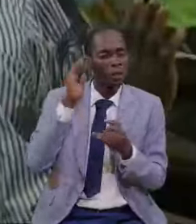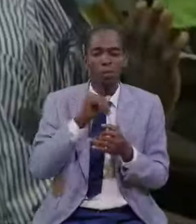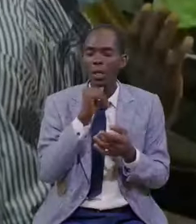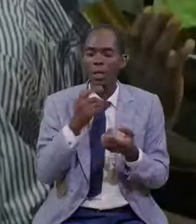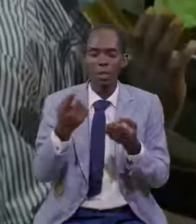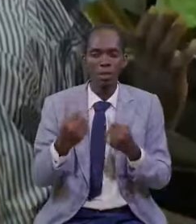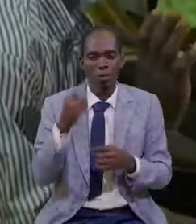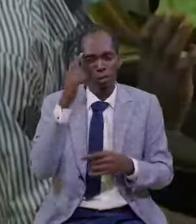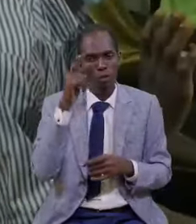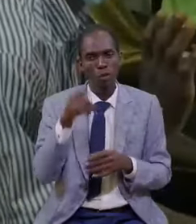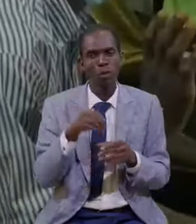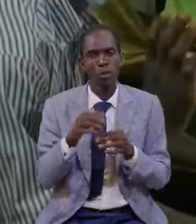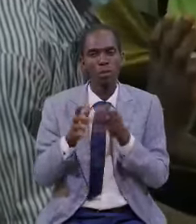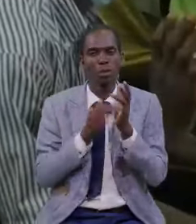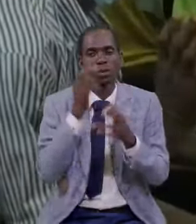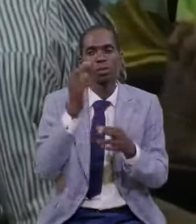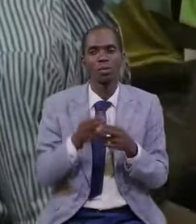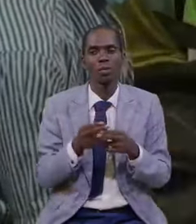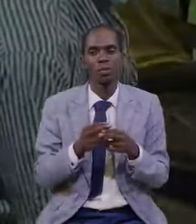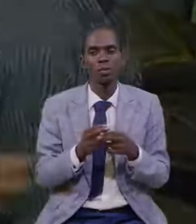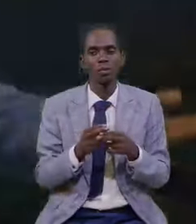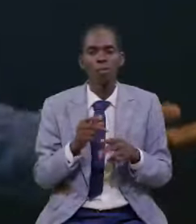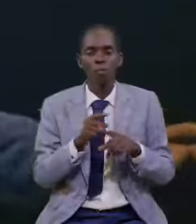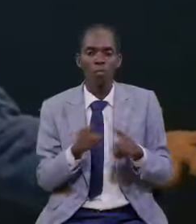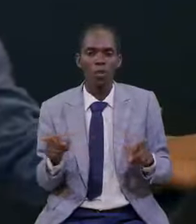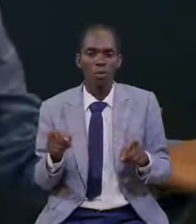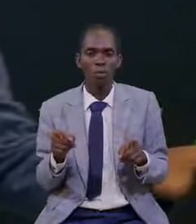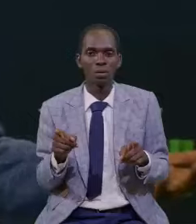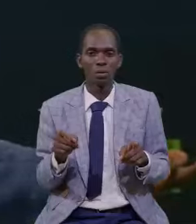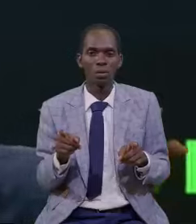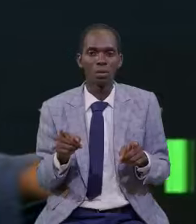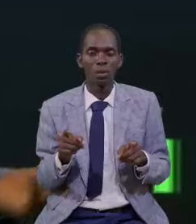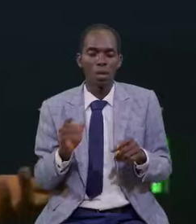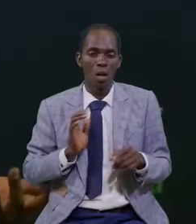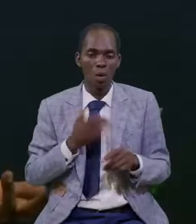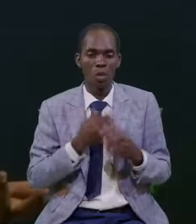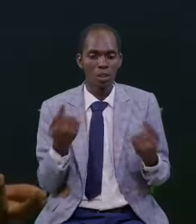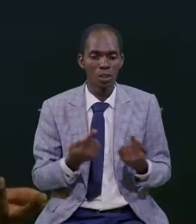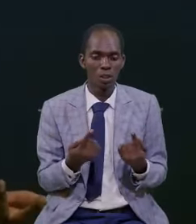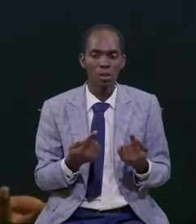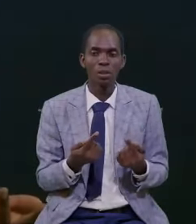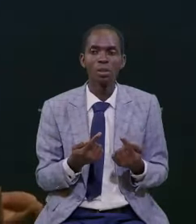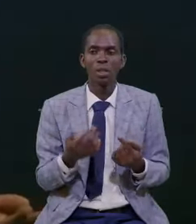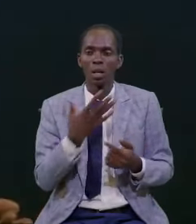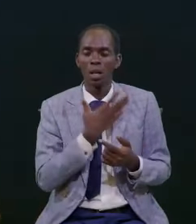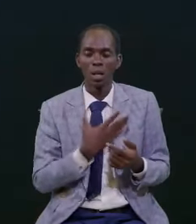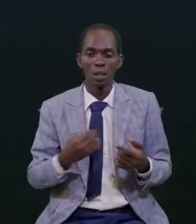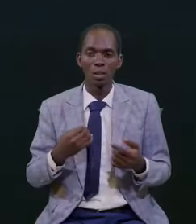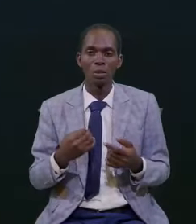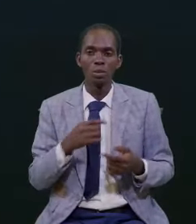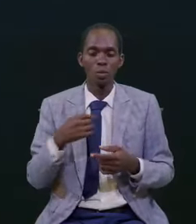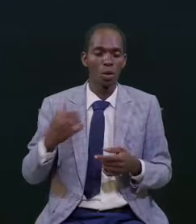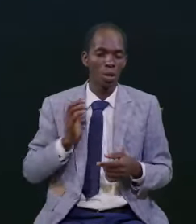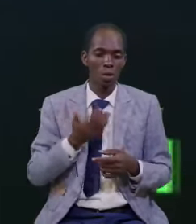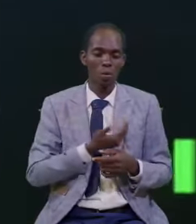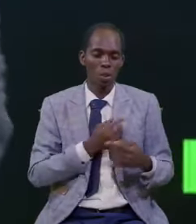have sinned, will bring you to the Savior. But I'm guilty, but will bring you to the grace